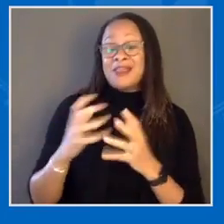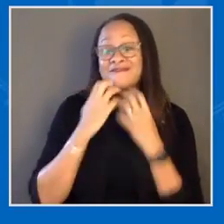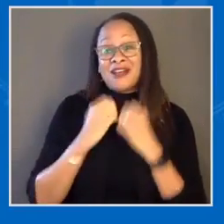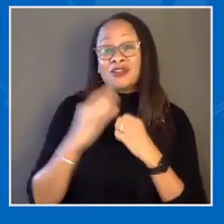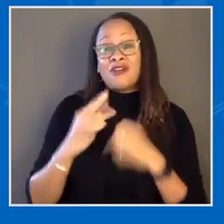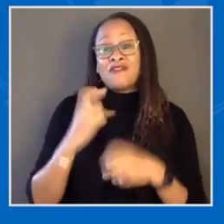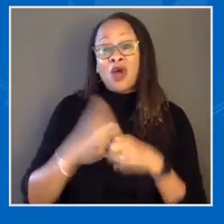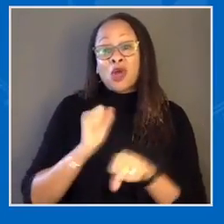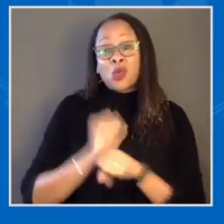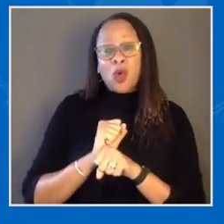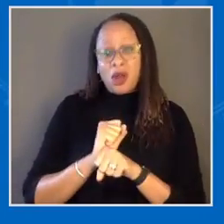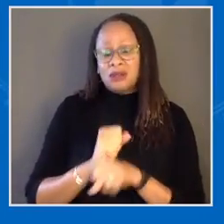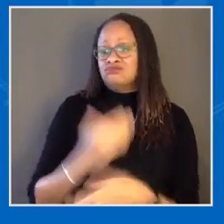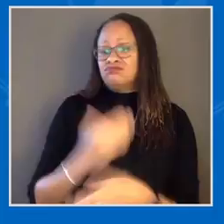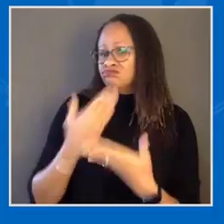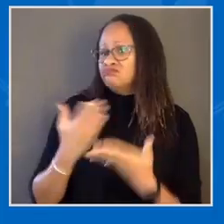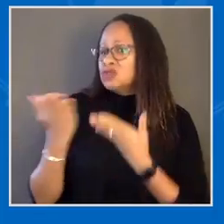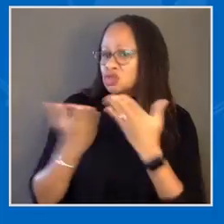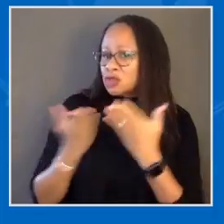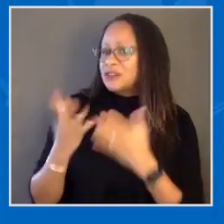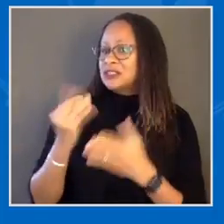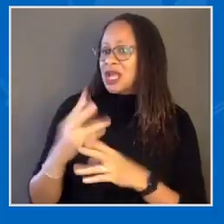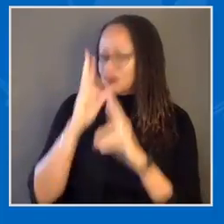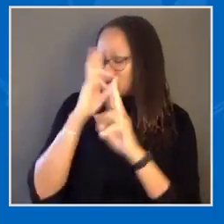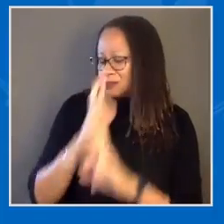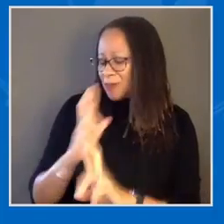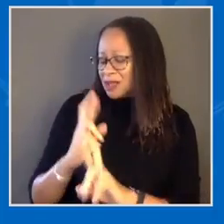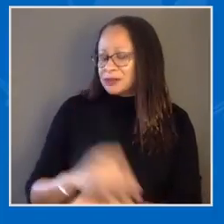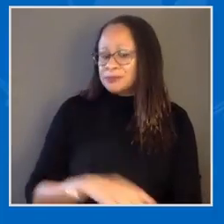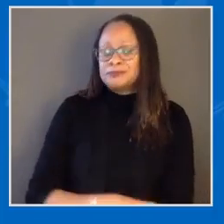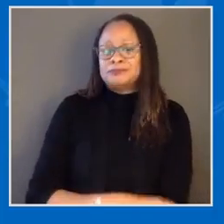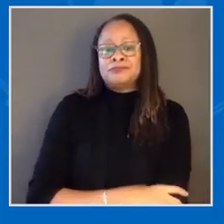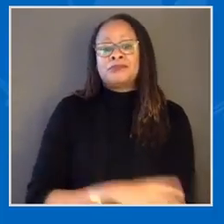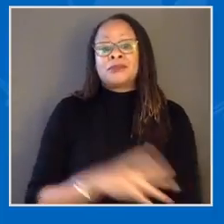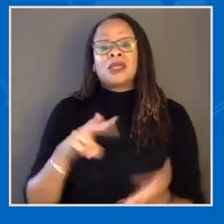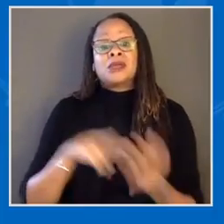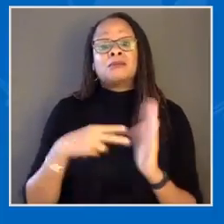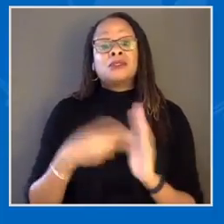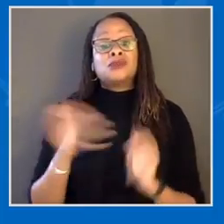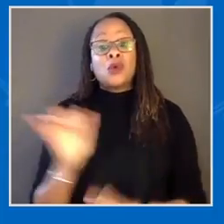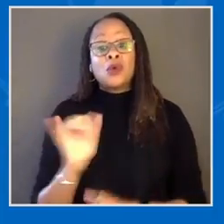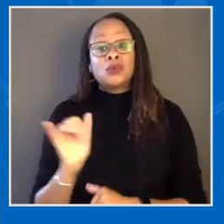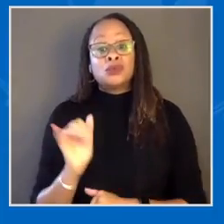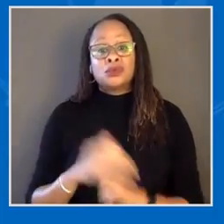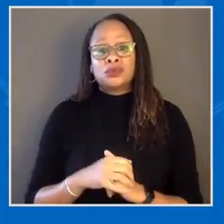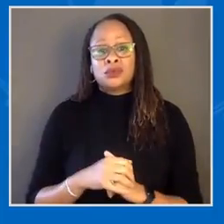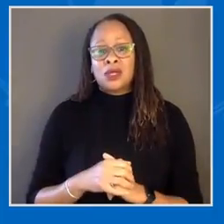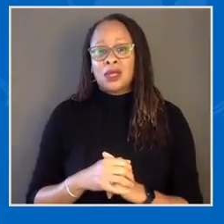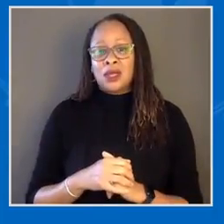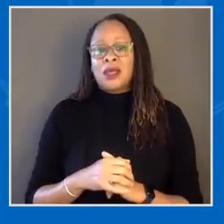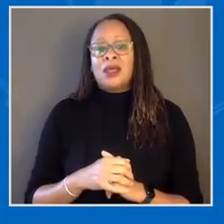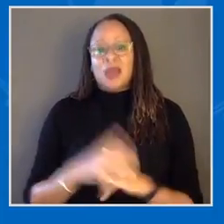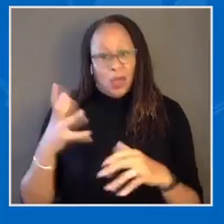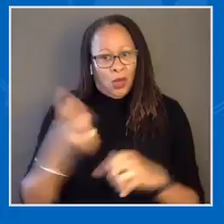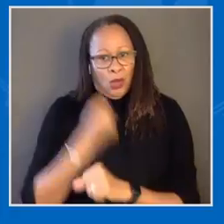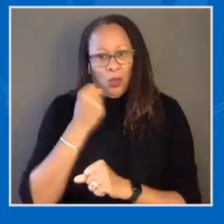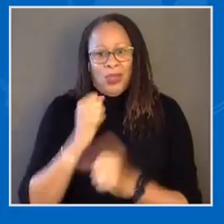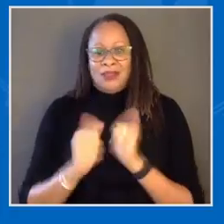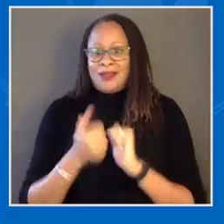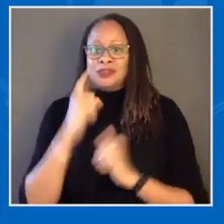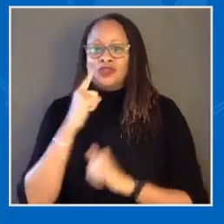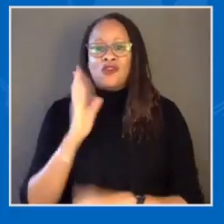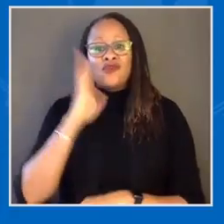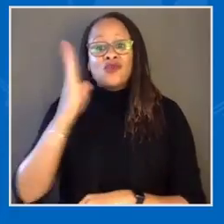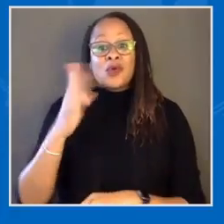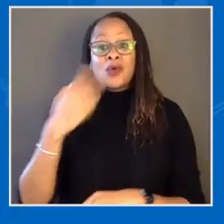decency, service, and respect. What that means is to win the competition for the future. We need to